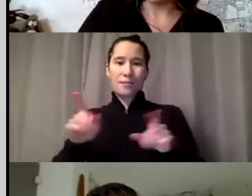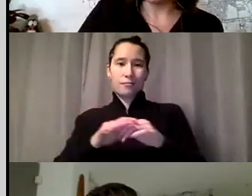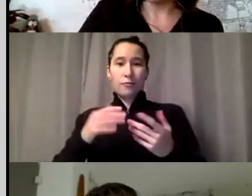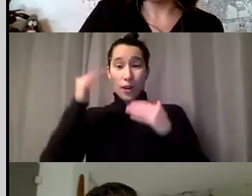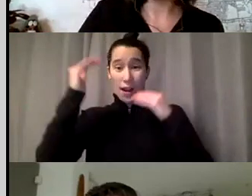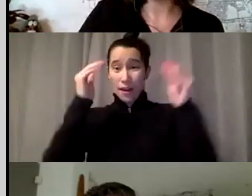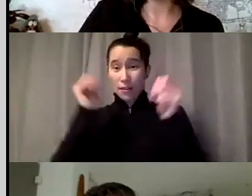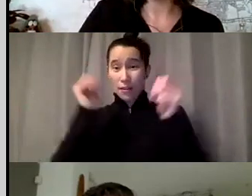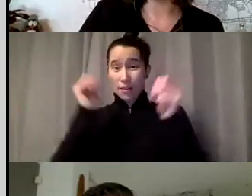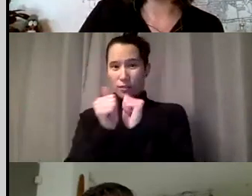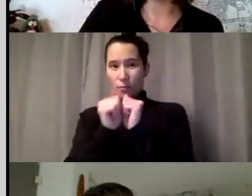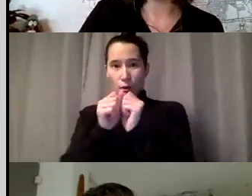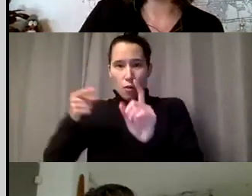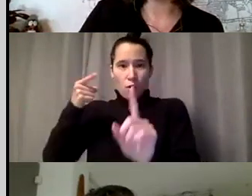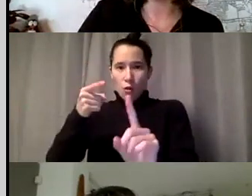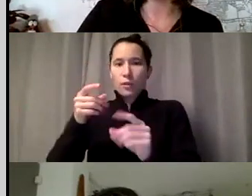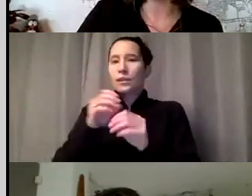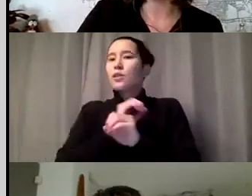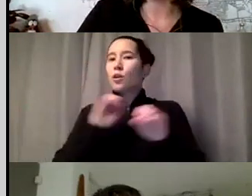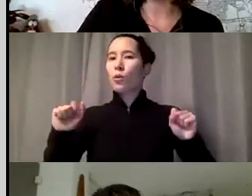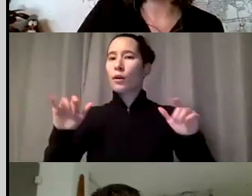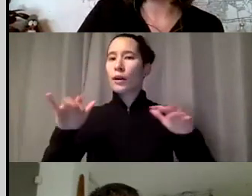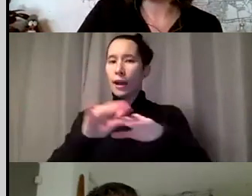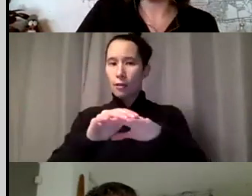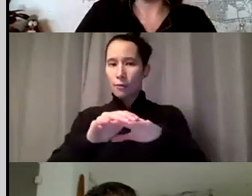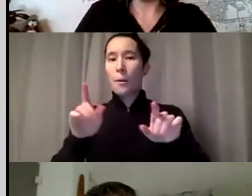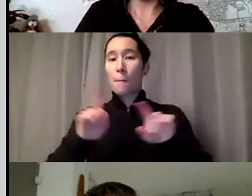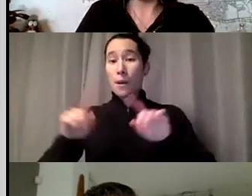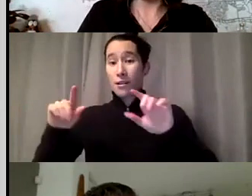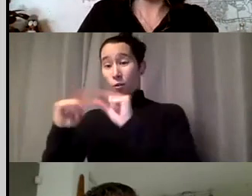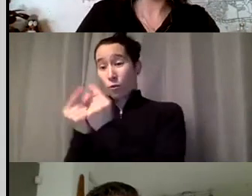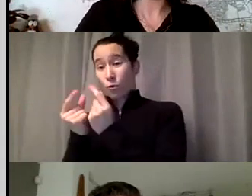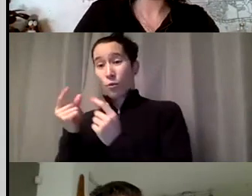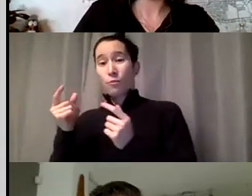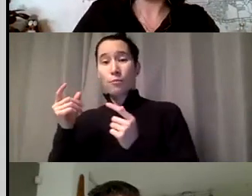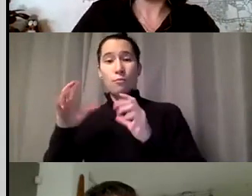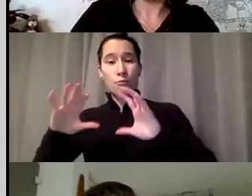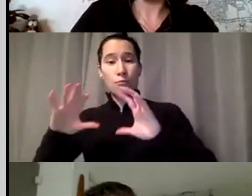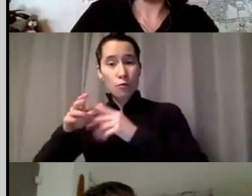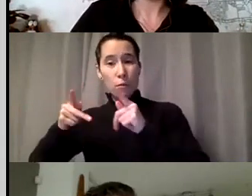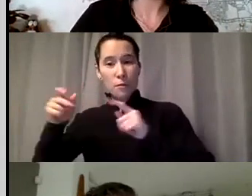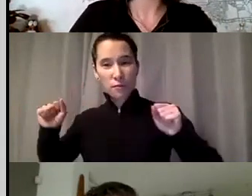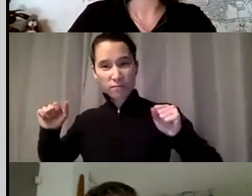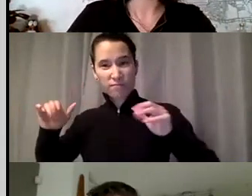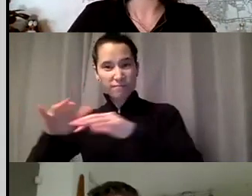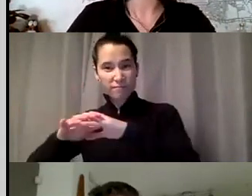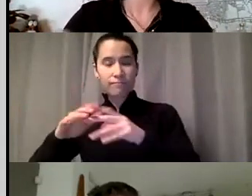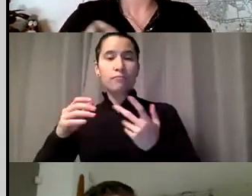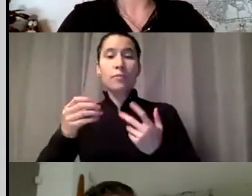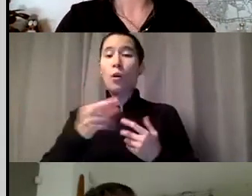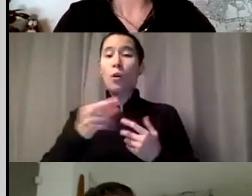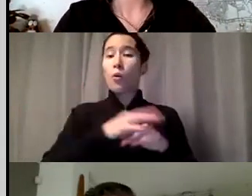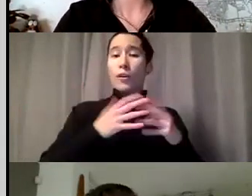The difference between, you know, a group of people for swim, you know, if you're a master swim team, yes,